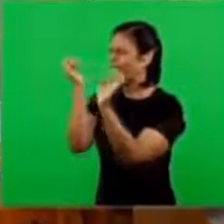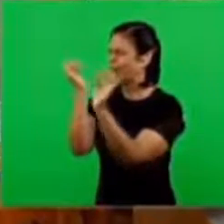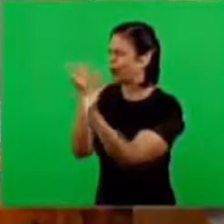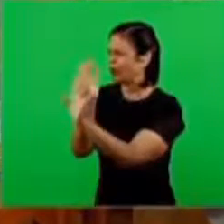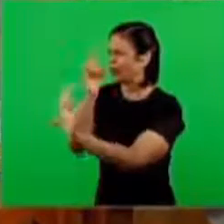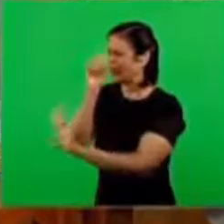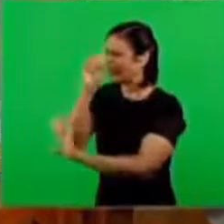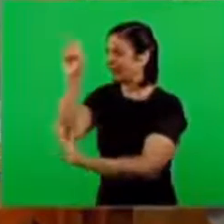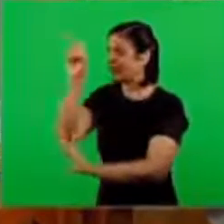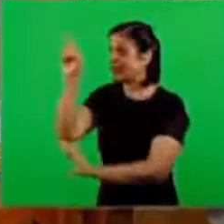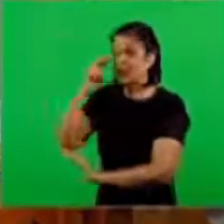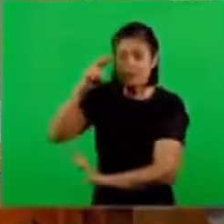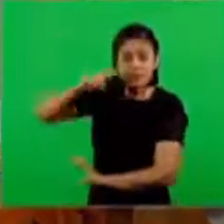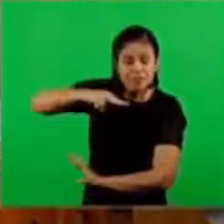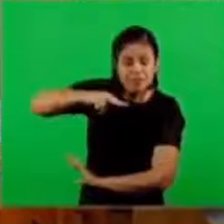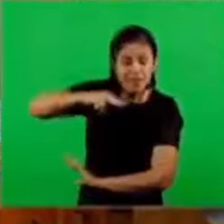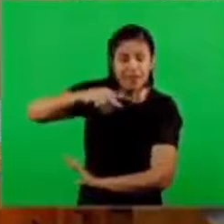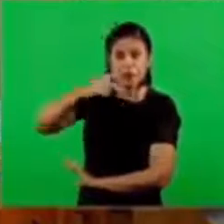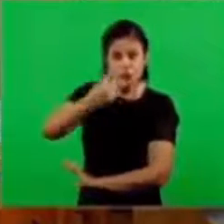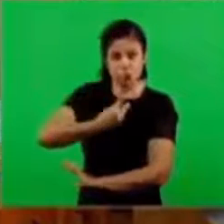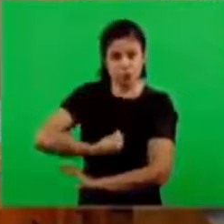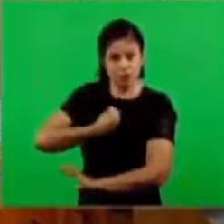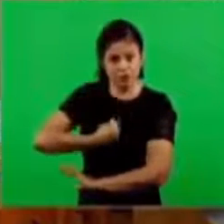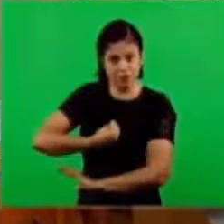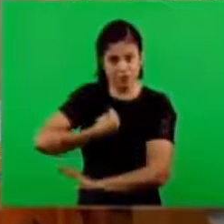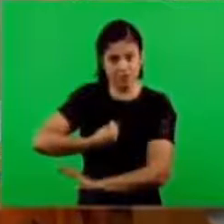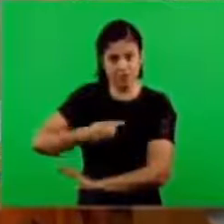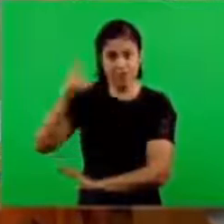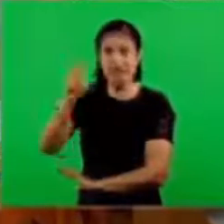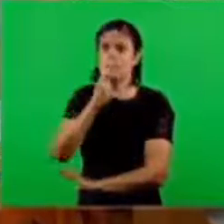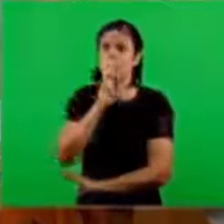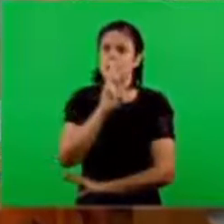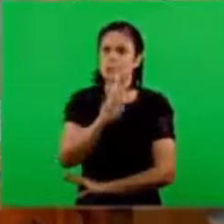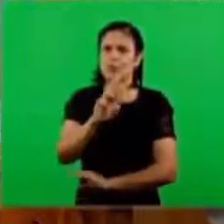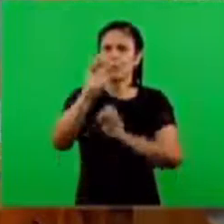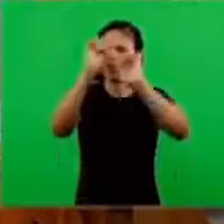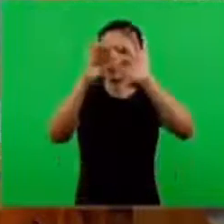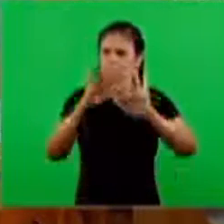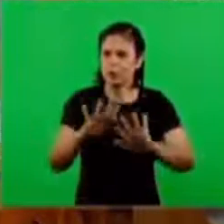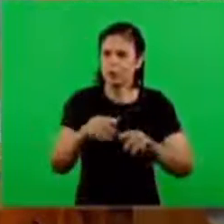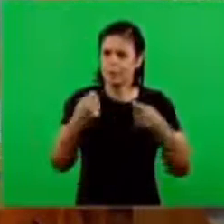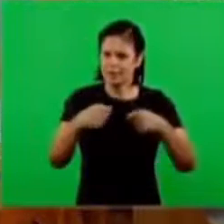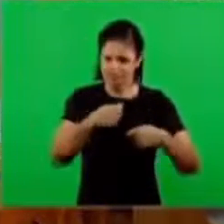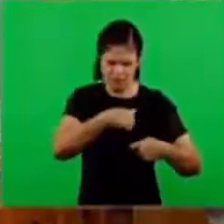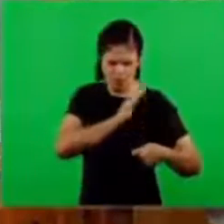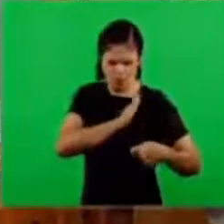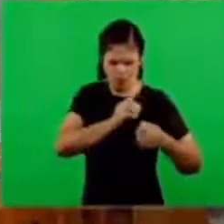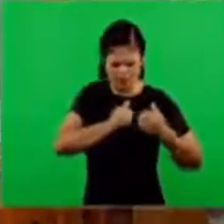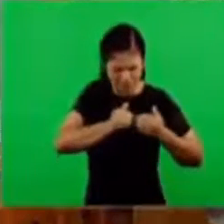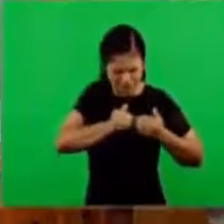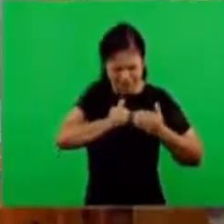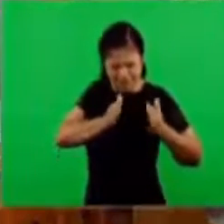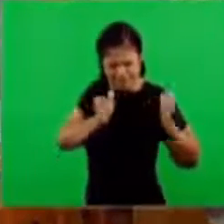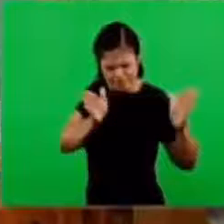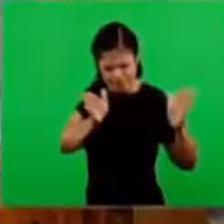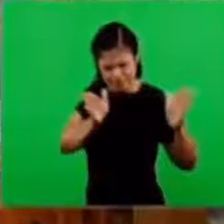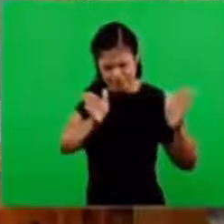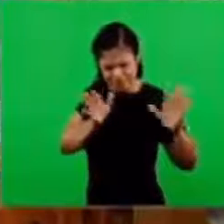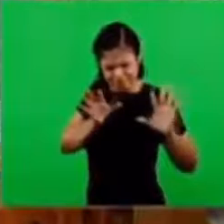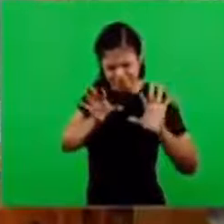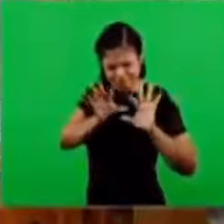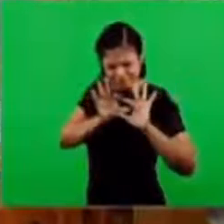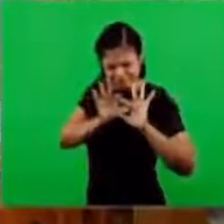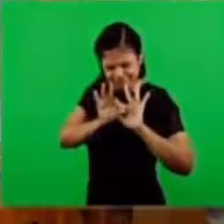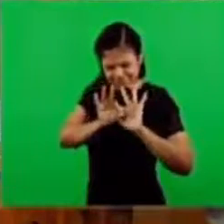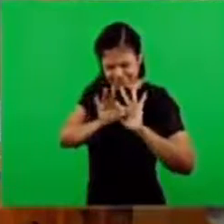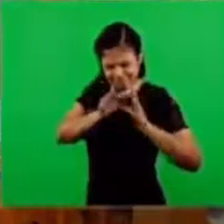desire to answer to your needs. To your needs, He gives you the answer. And through the service that comes